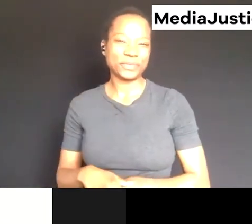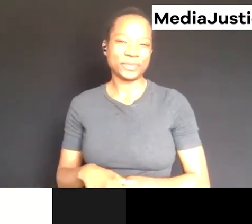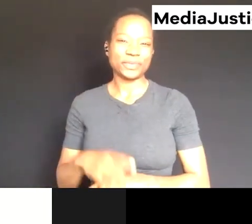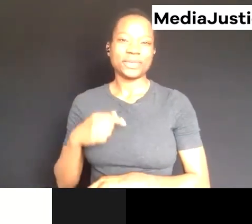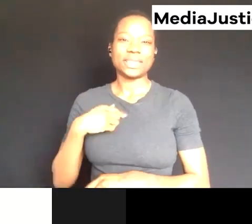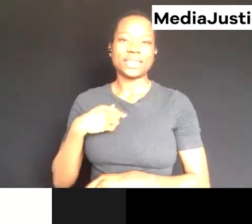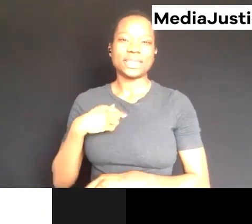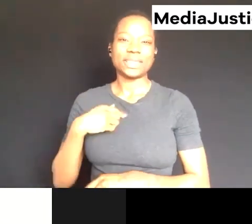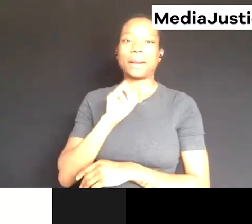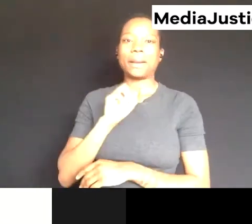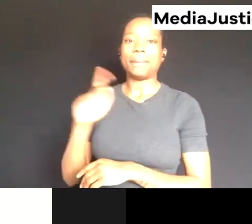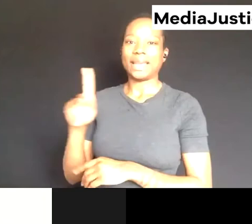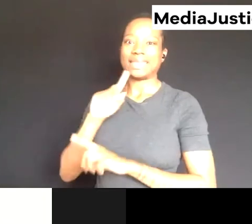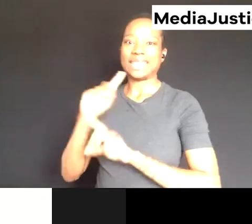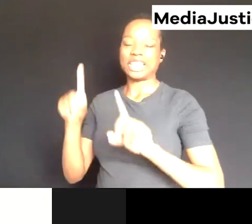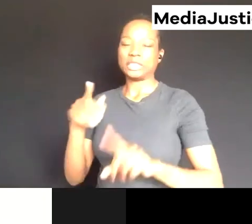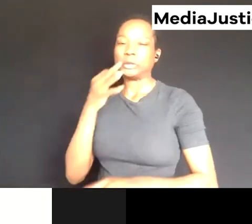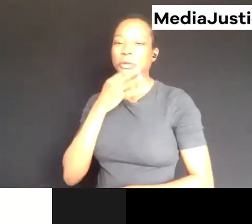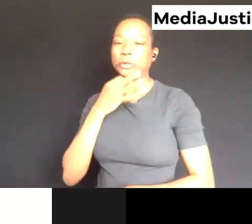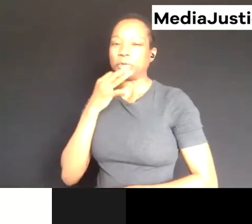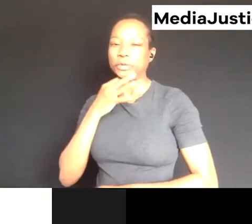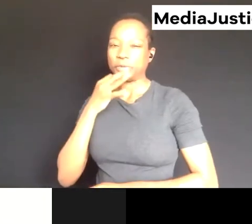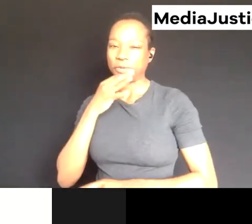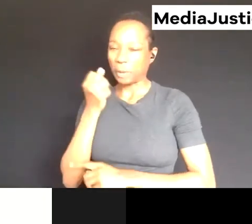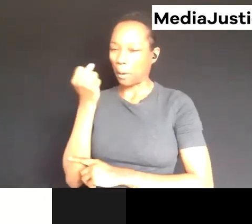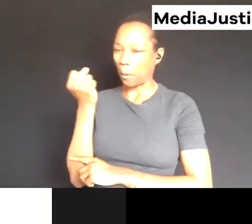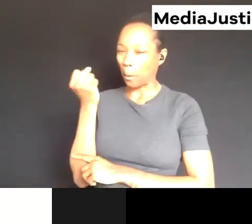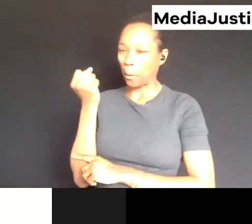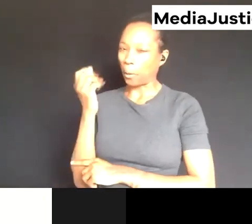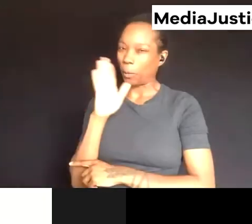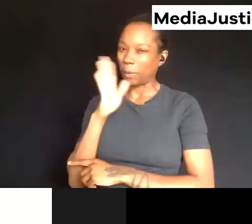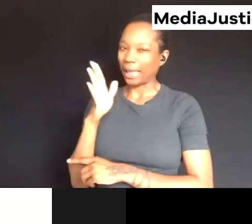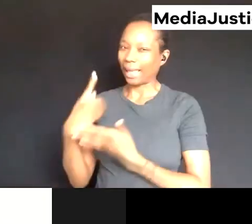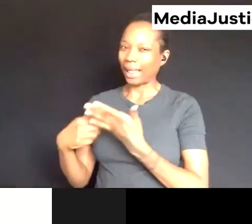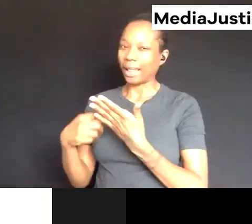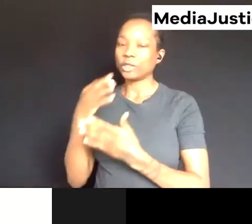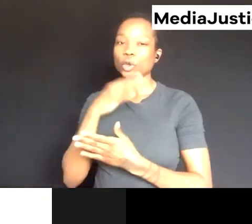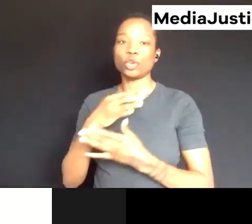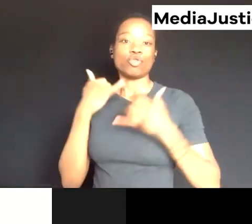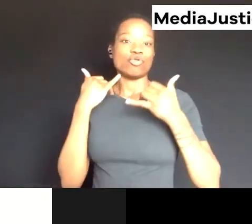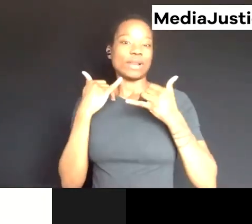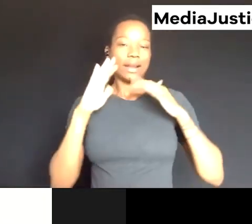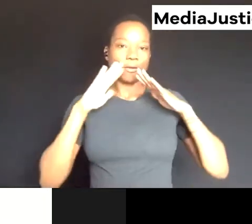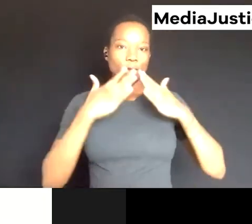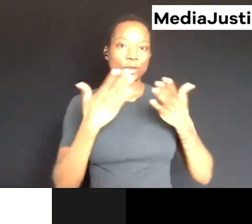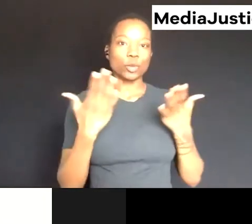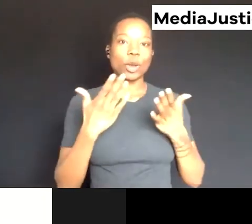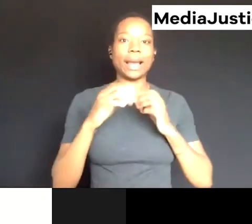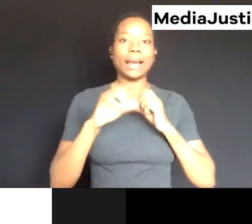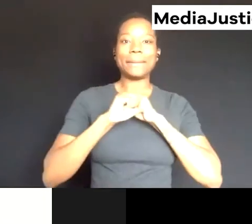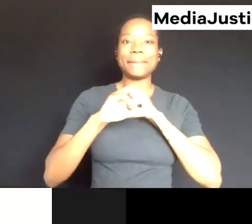a little bit. So let's talk media consolidation. Ooh, I didn't mean to click on that. Sorry.